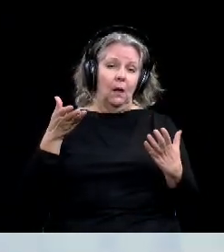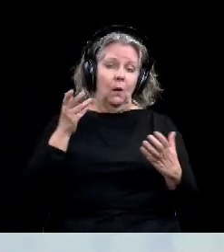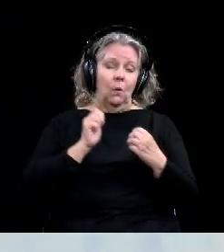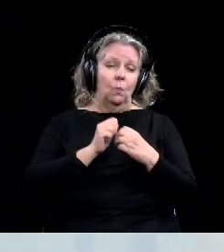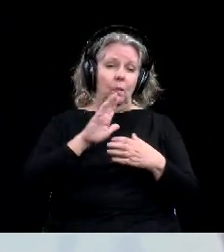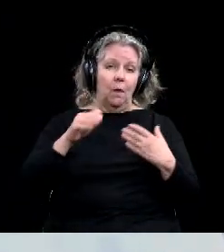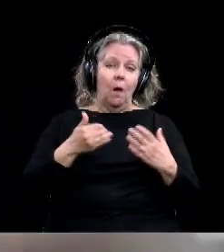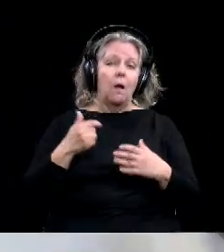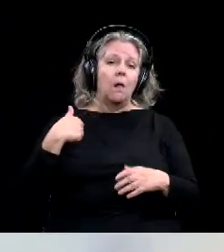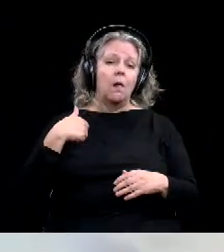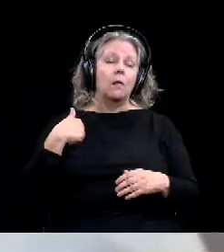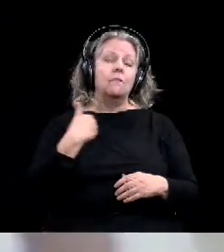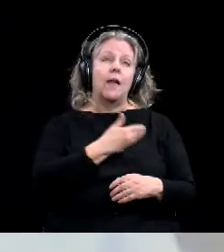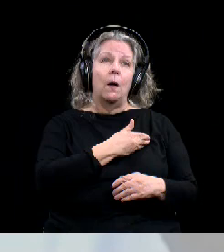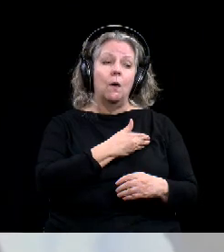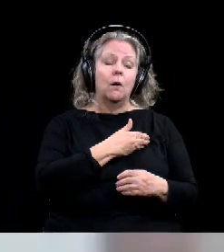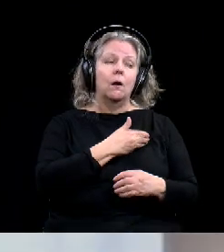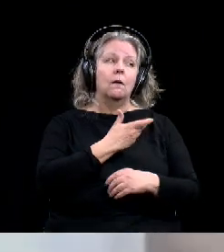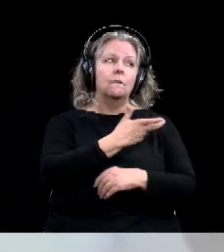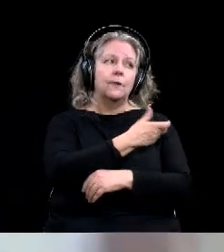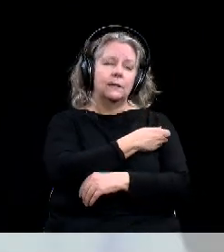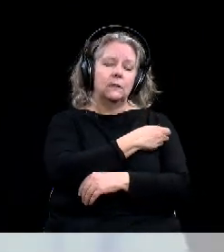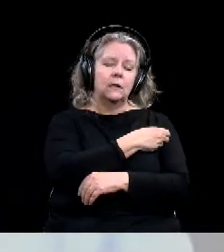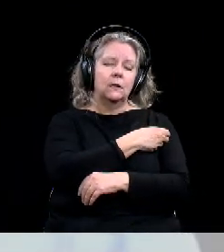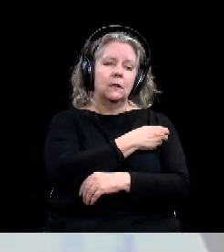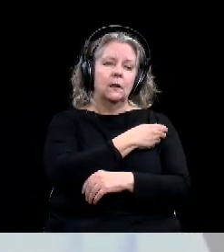vaccinated population right now, plus all of those who've had